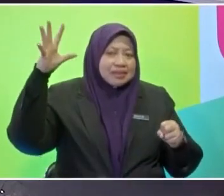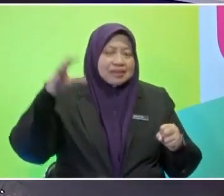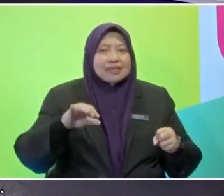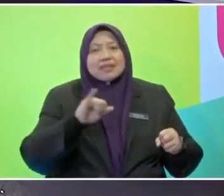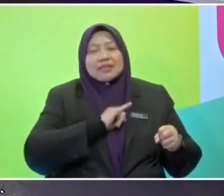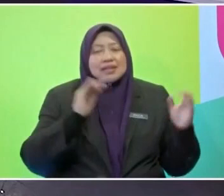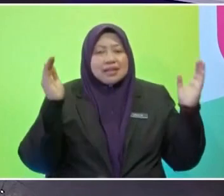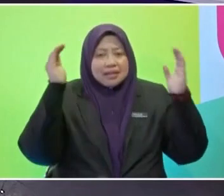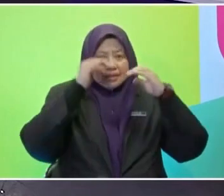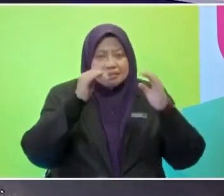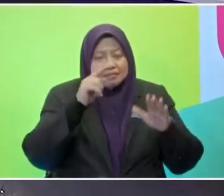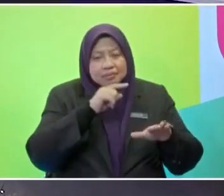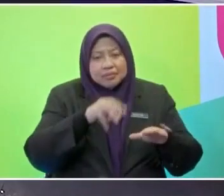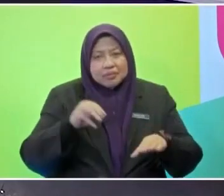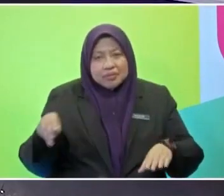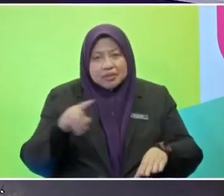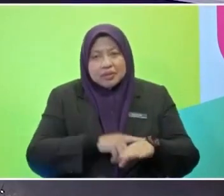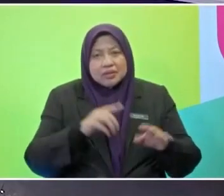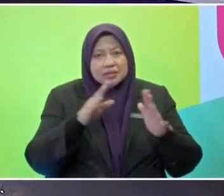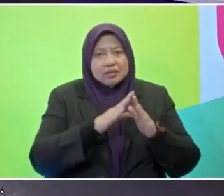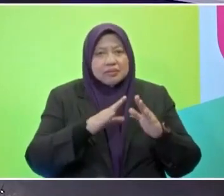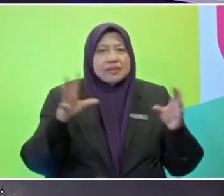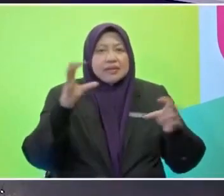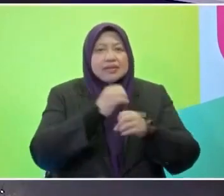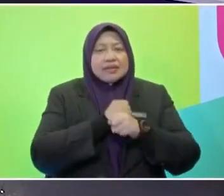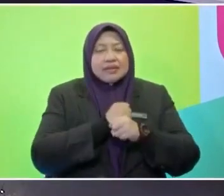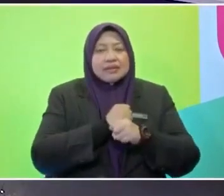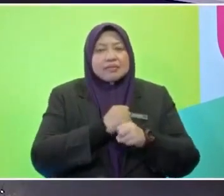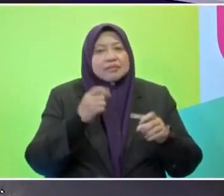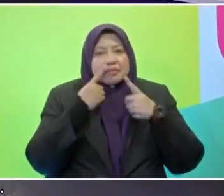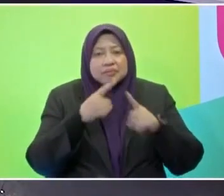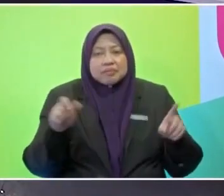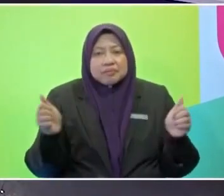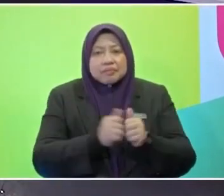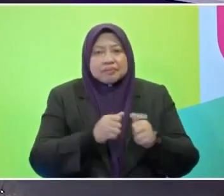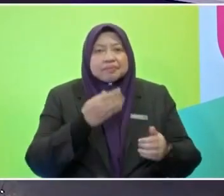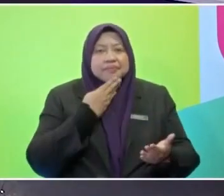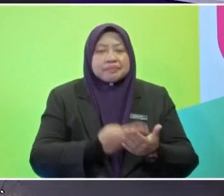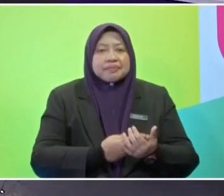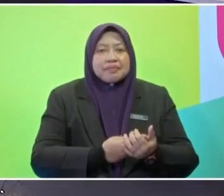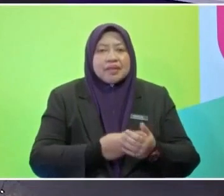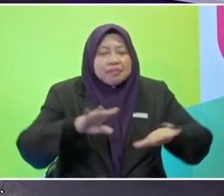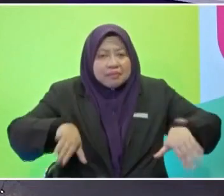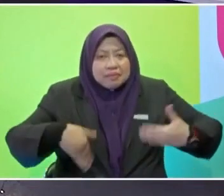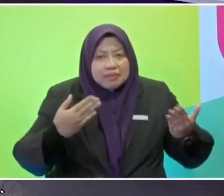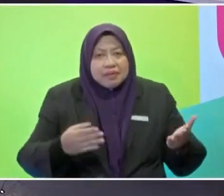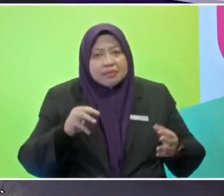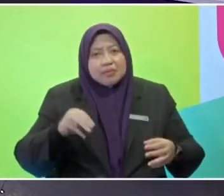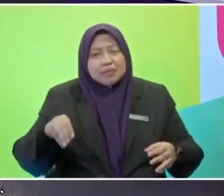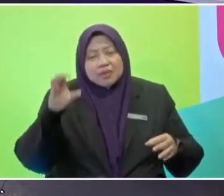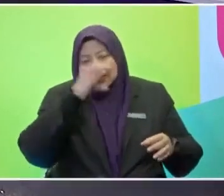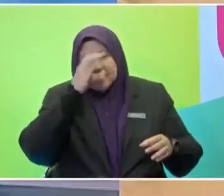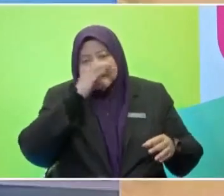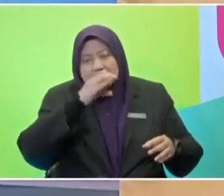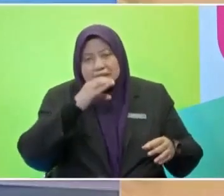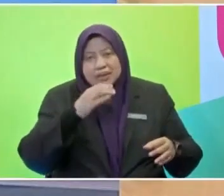answered the questions correct as well and got 5 stars like Kak Shafiqah. Now, where can our pupils access extra materials for